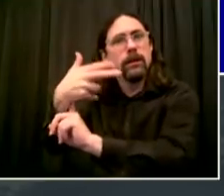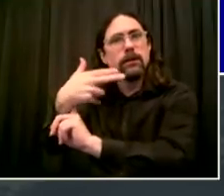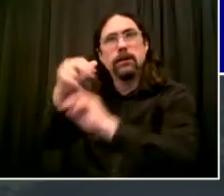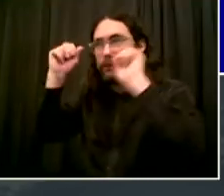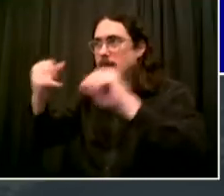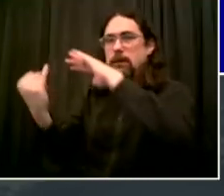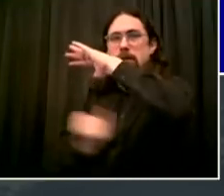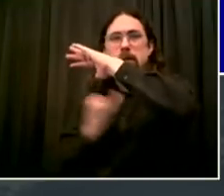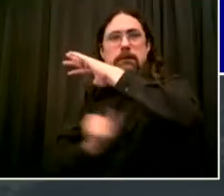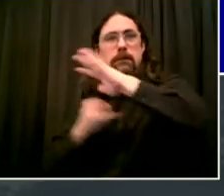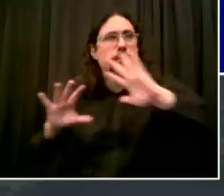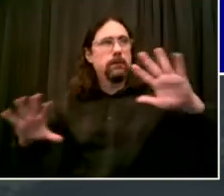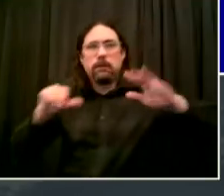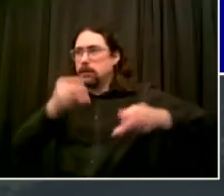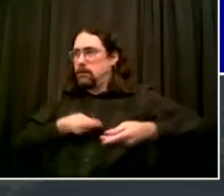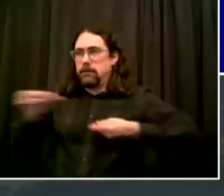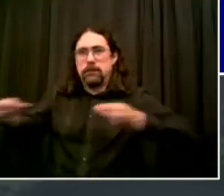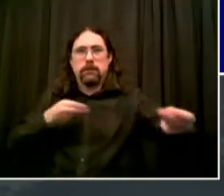of those results.